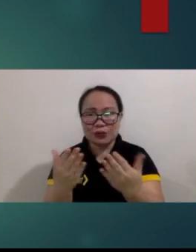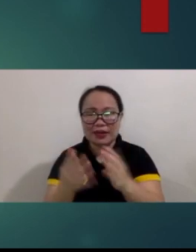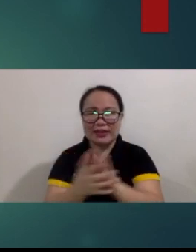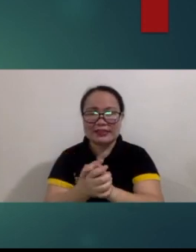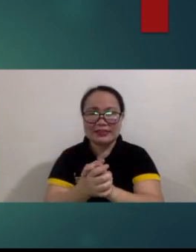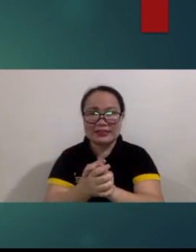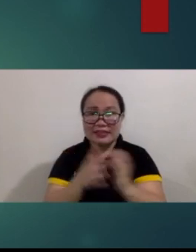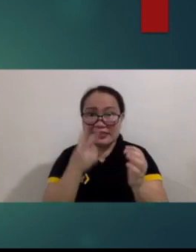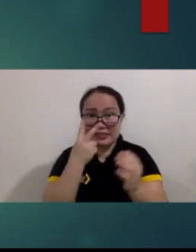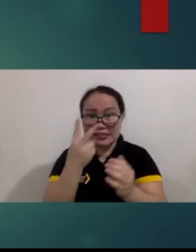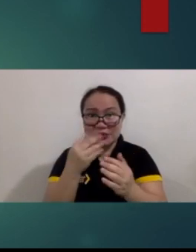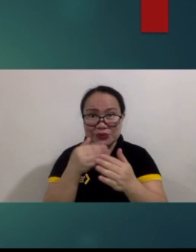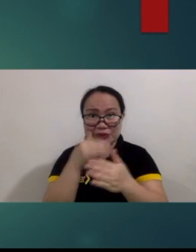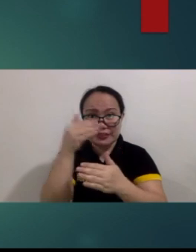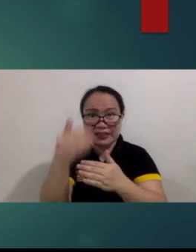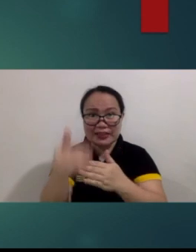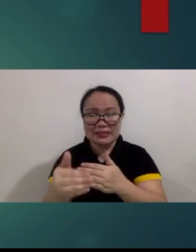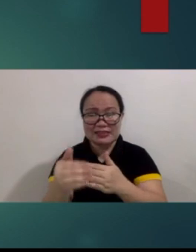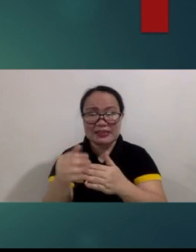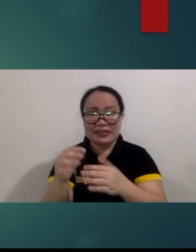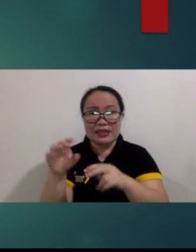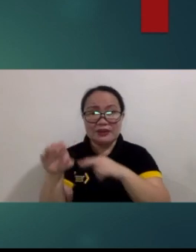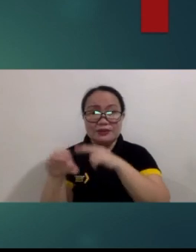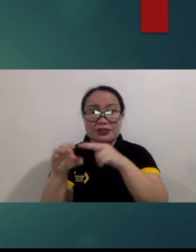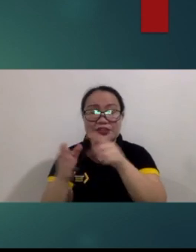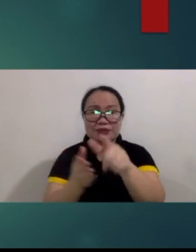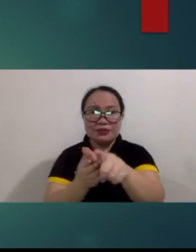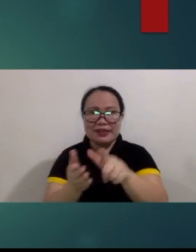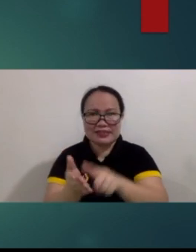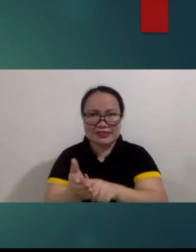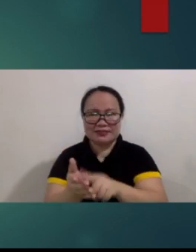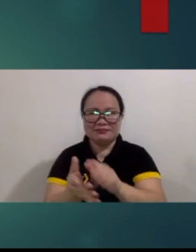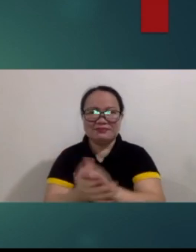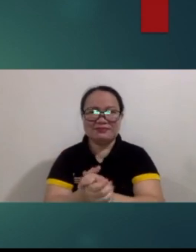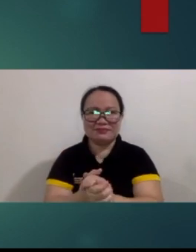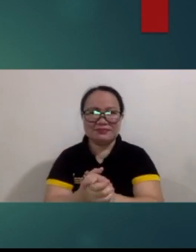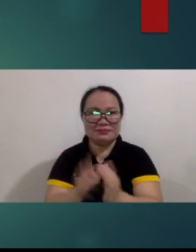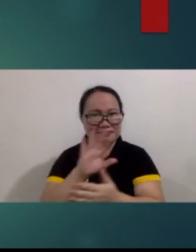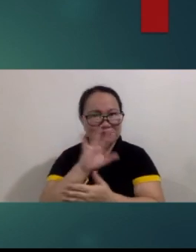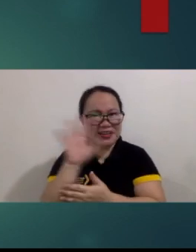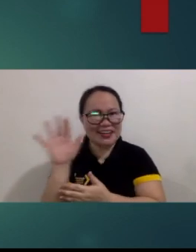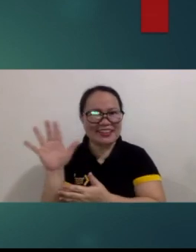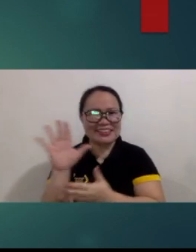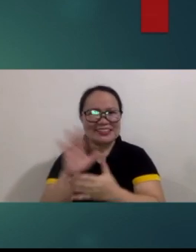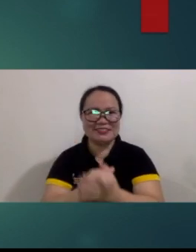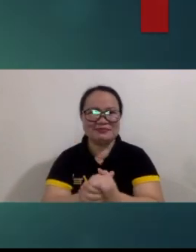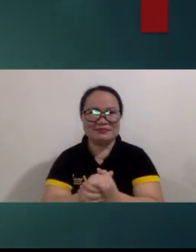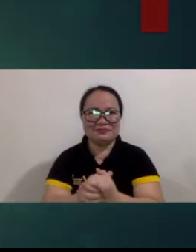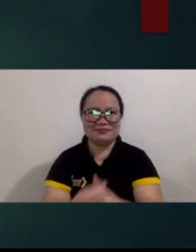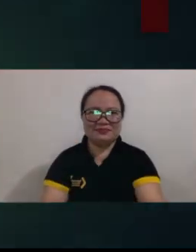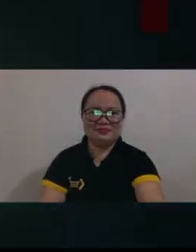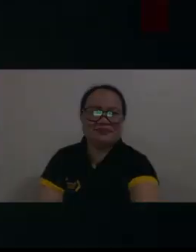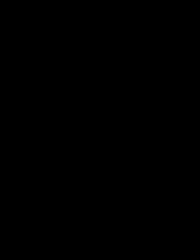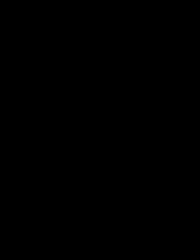Thank you and see you on our next video lesson. Bye.